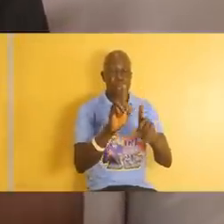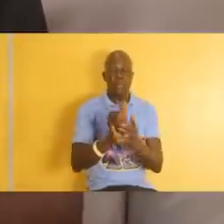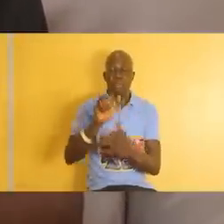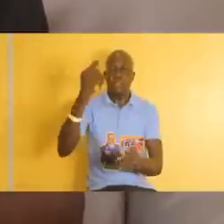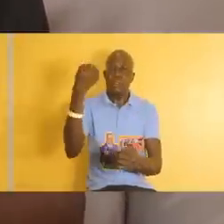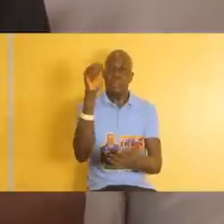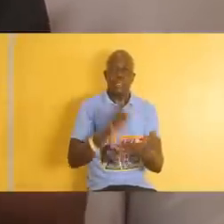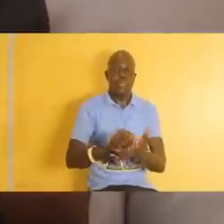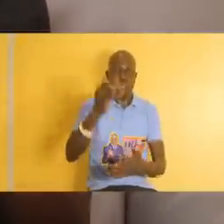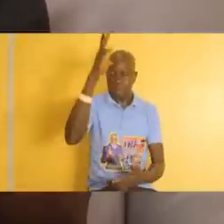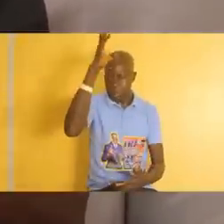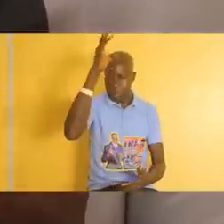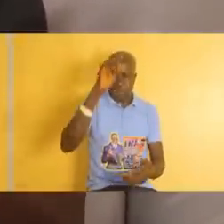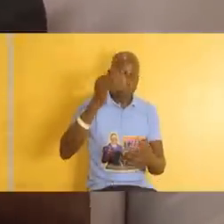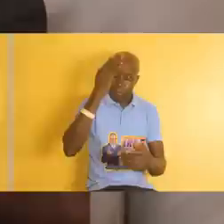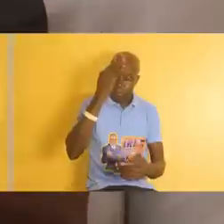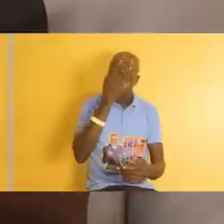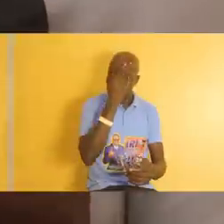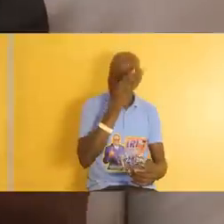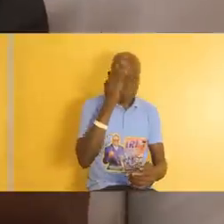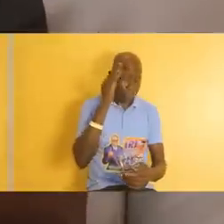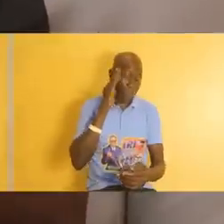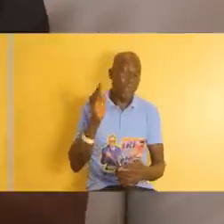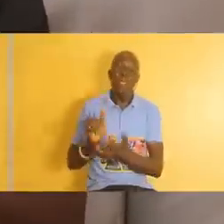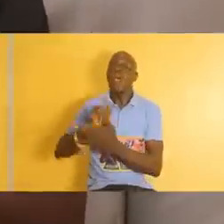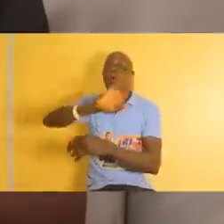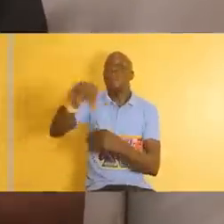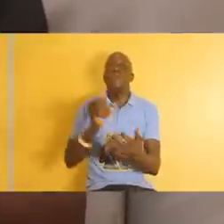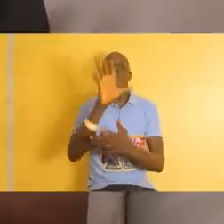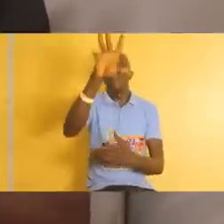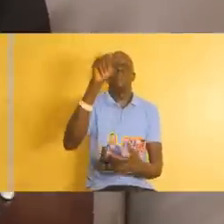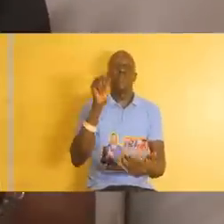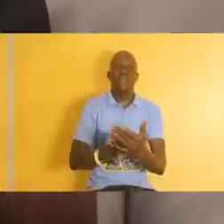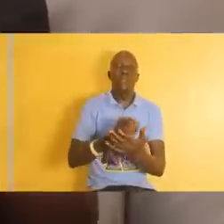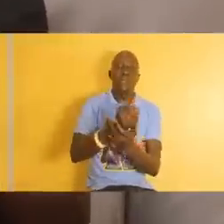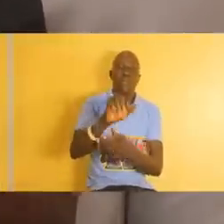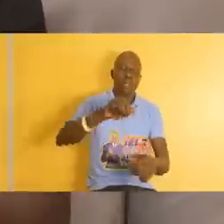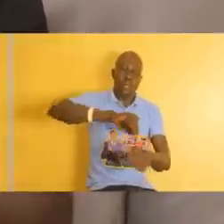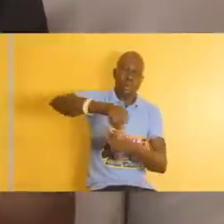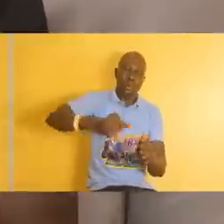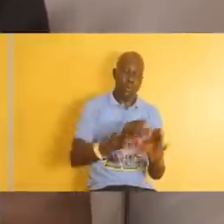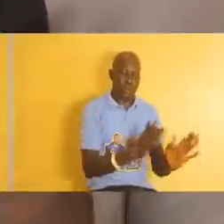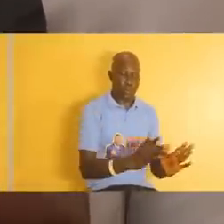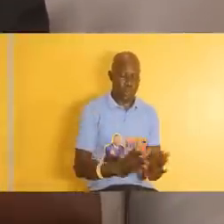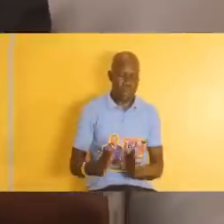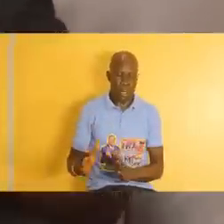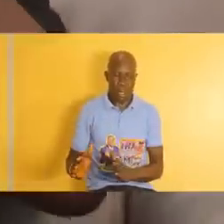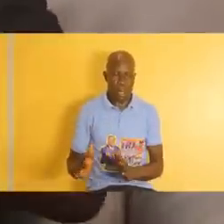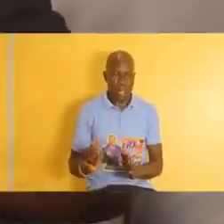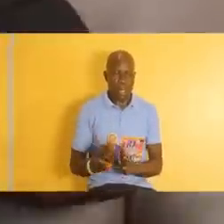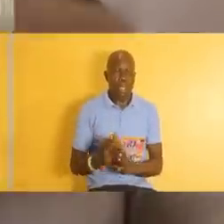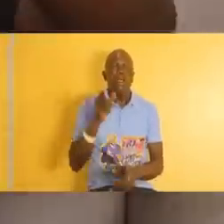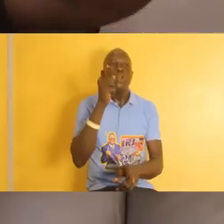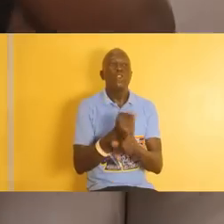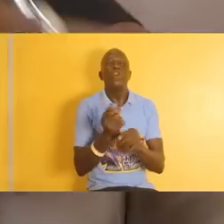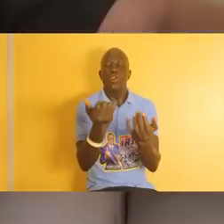50,000 mantu. 50,000 ilewo. And 50,000 pieces of oil. 50,000 ororo. Láti ṣètò sílẹ̀. That will prepare. Ó kú